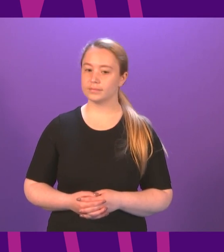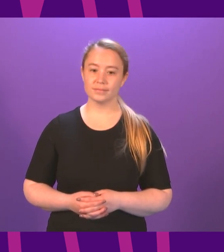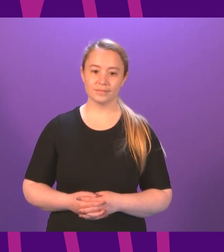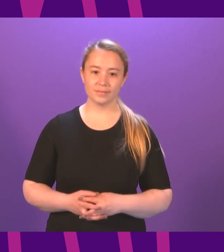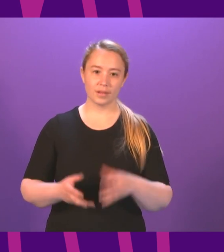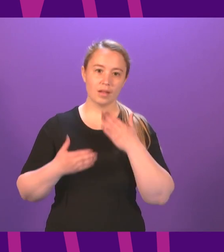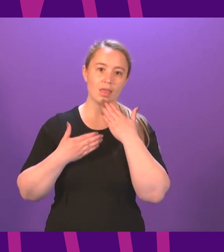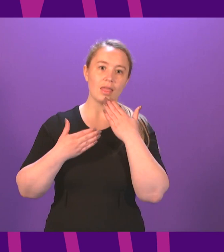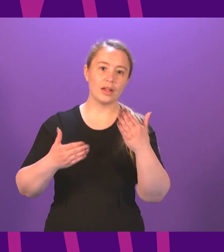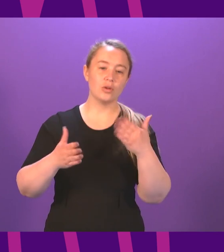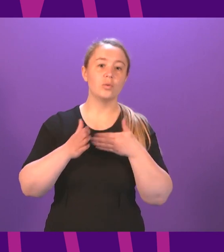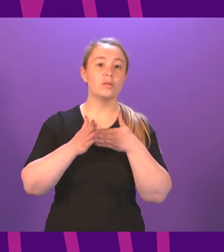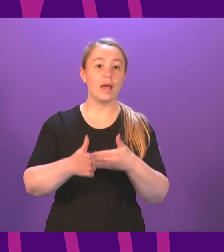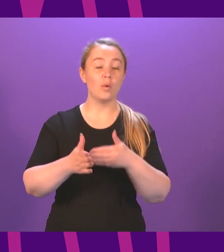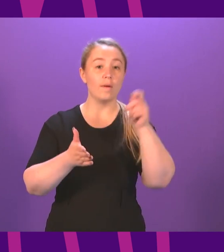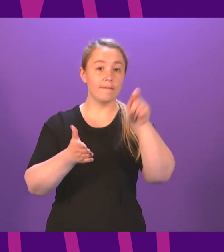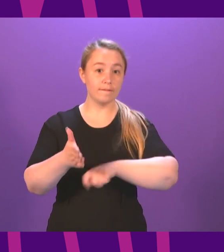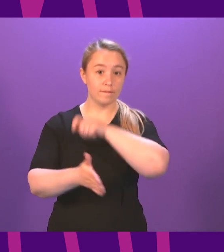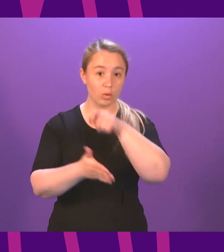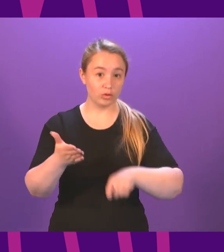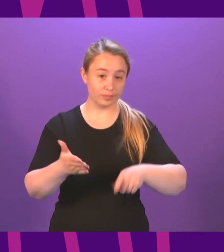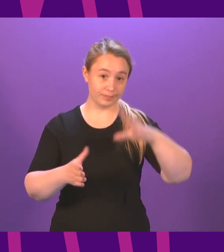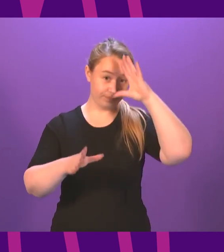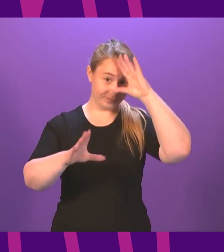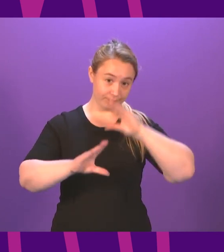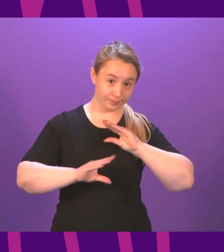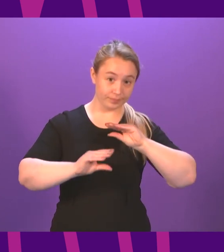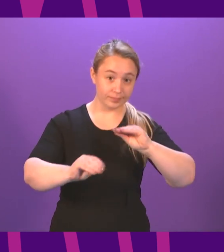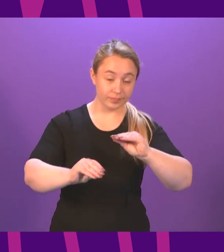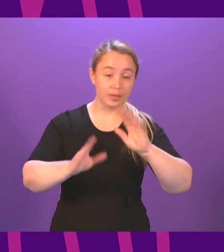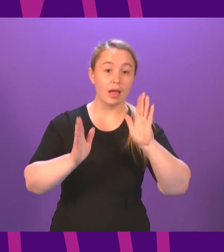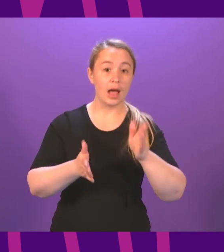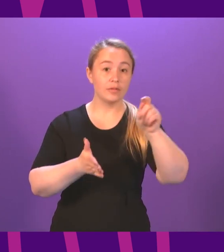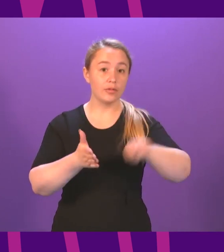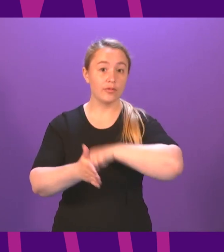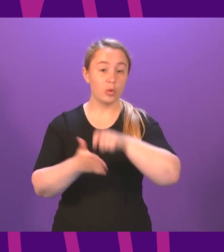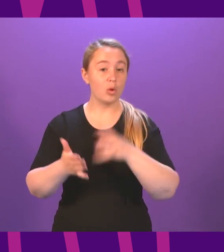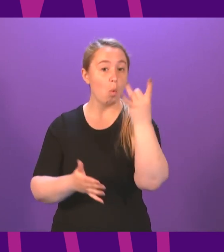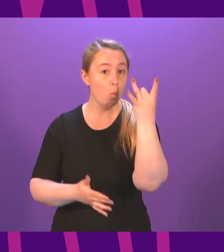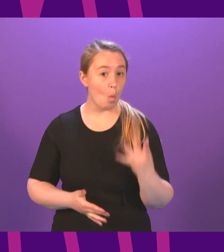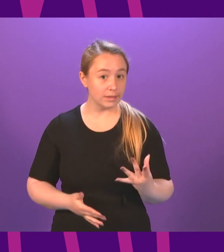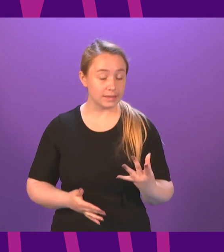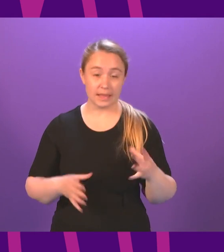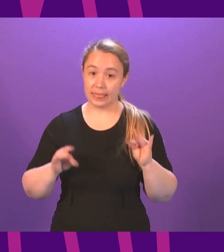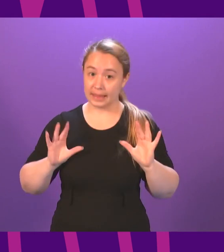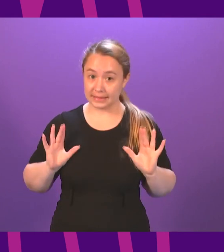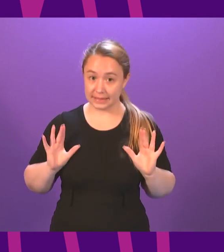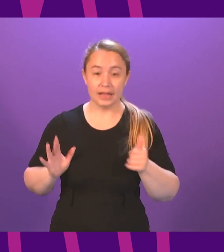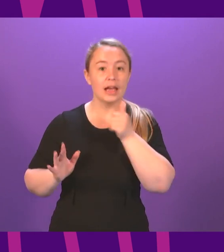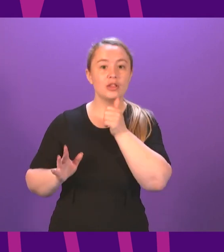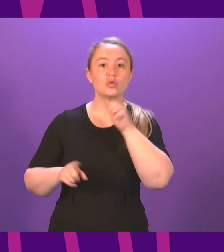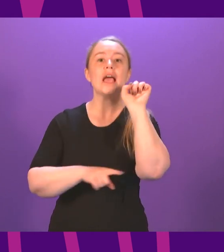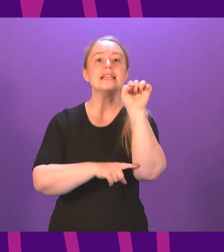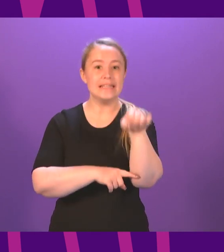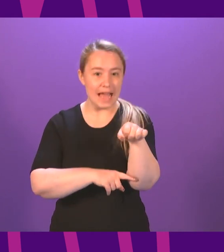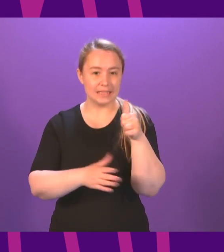Thank you. We now move to voting. May I remind members that they must vote once only and must only use their yes button